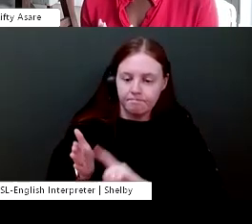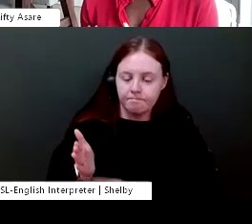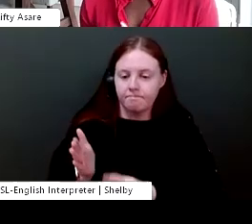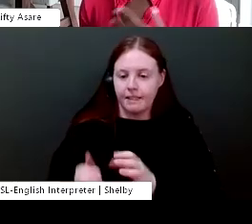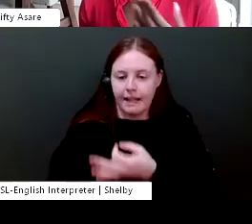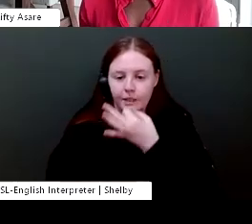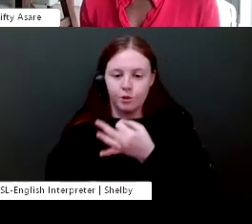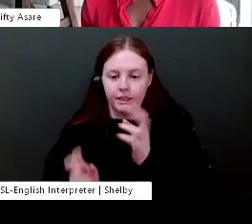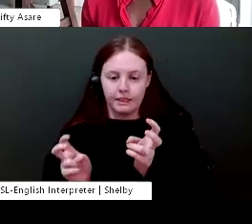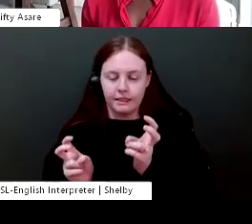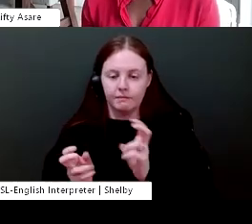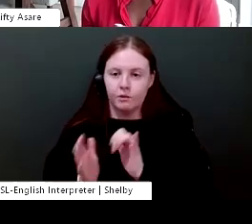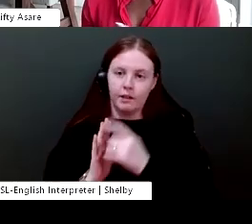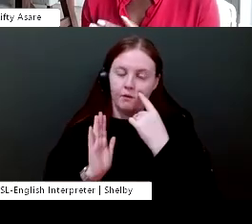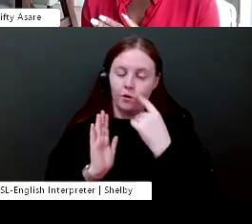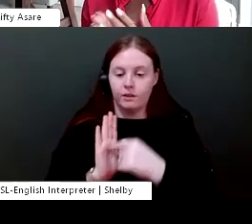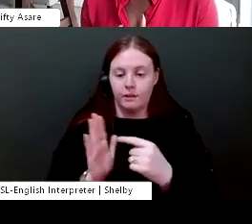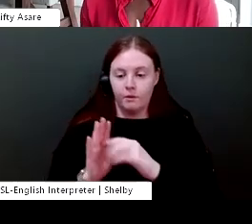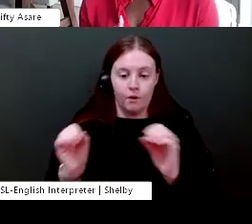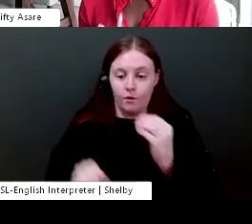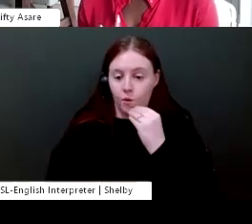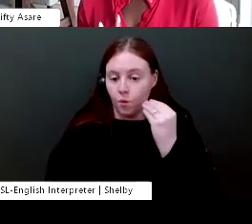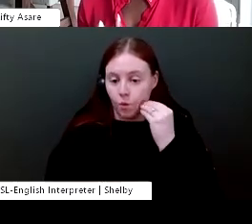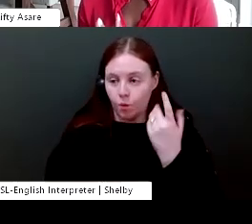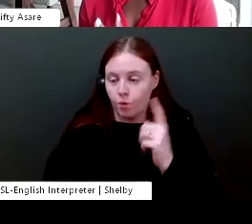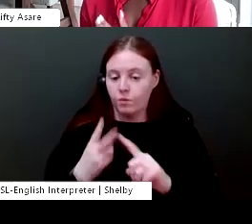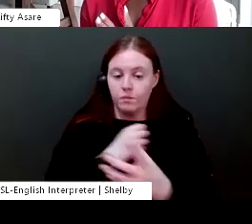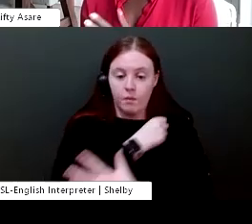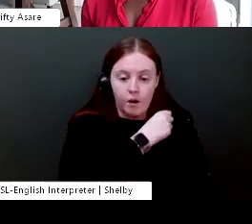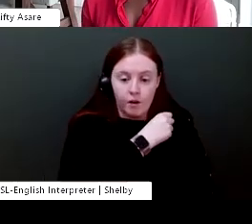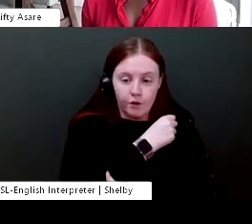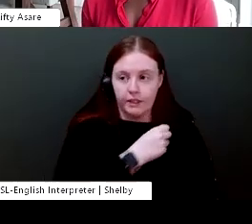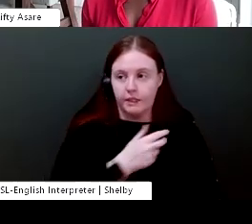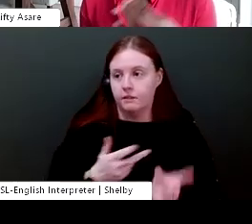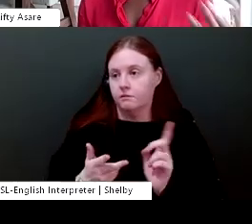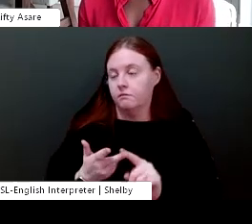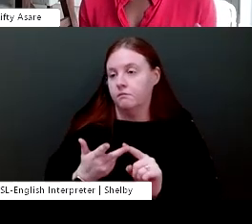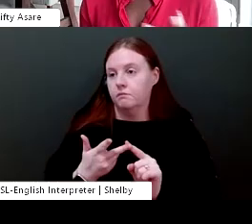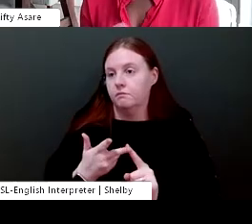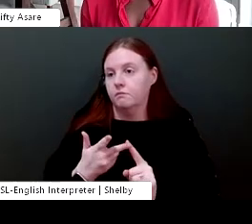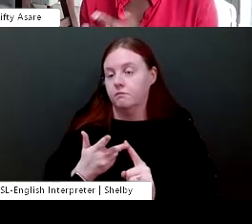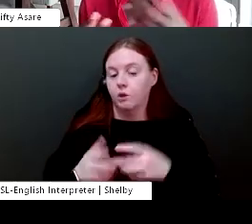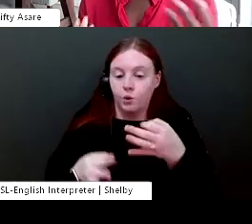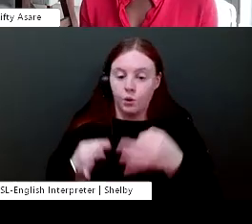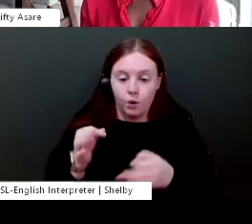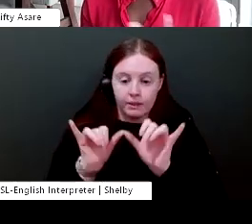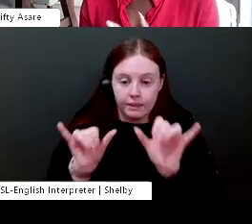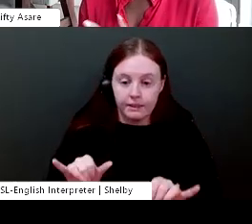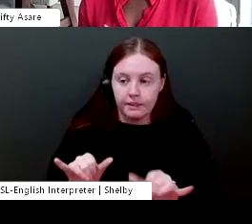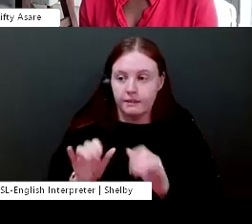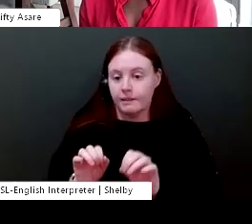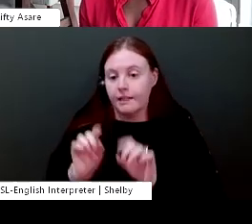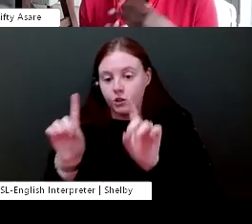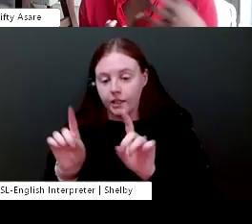navigate homelessness, how to navigate poverty, how to navigate the courts,